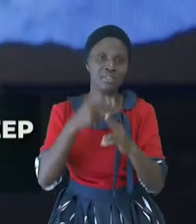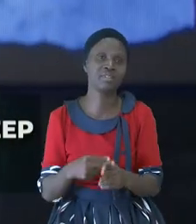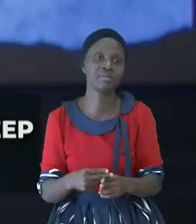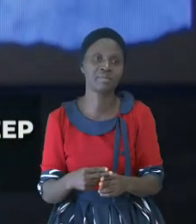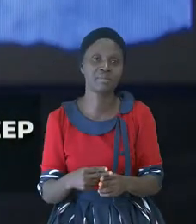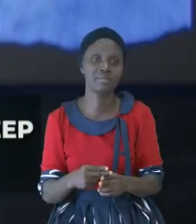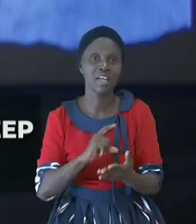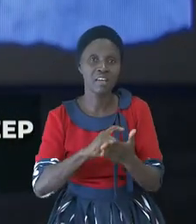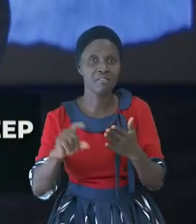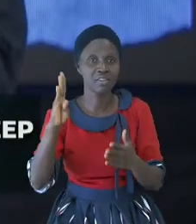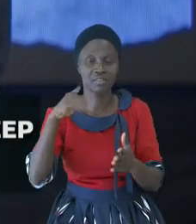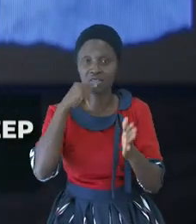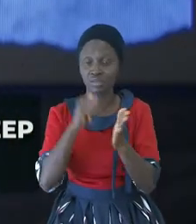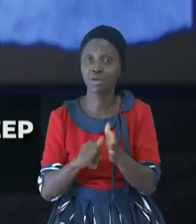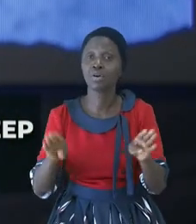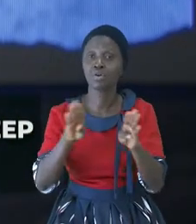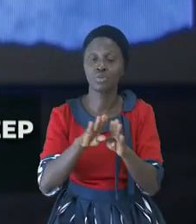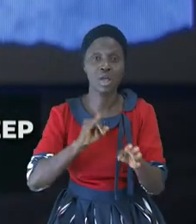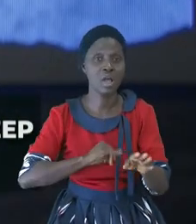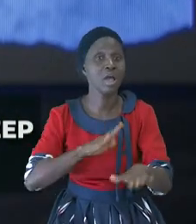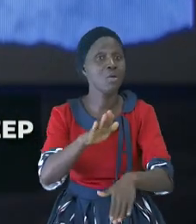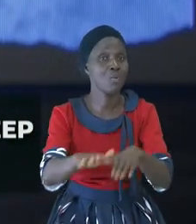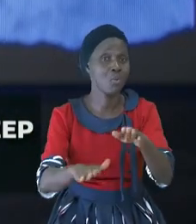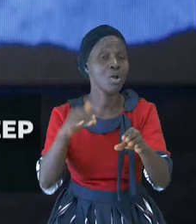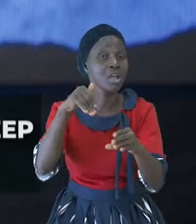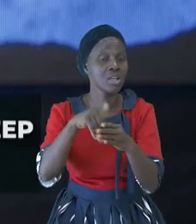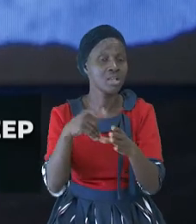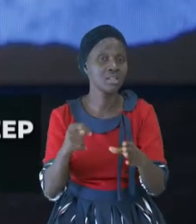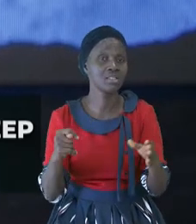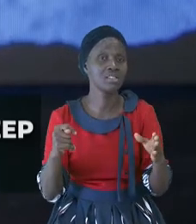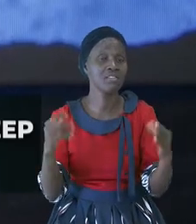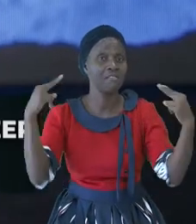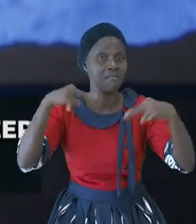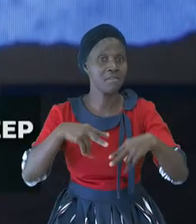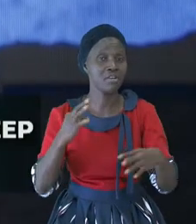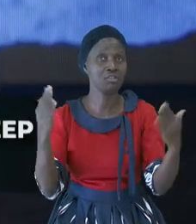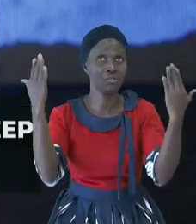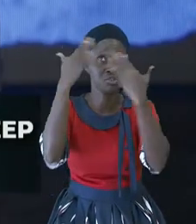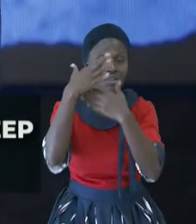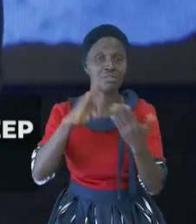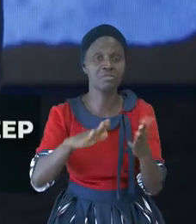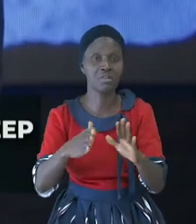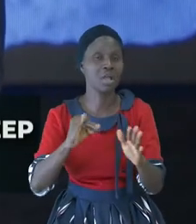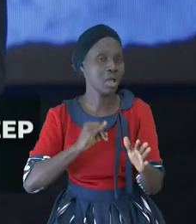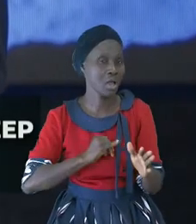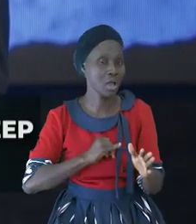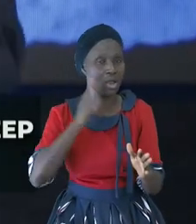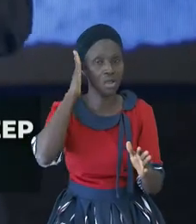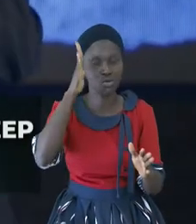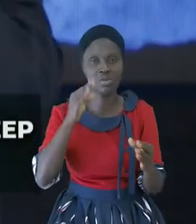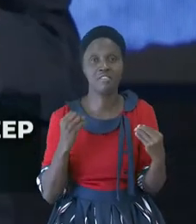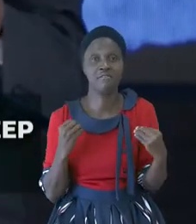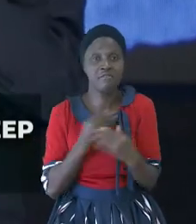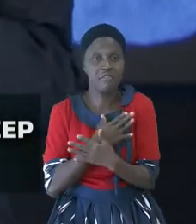though I walk through the valley of the shadow of death, I will fear no evil,